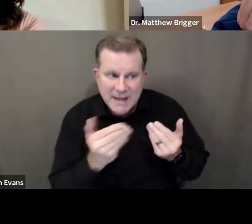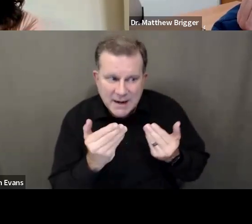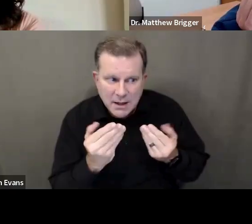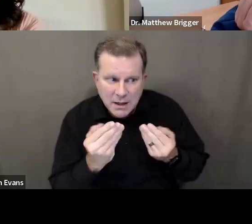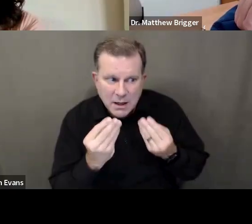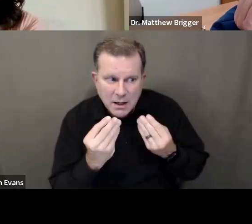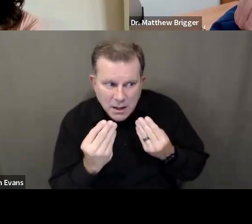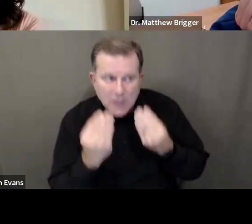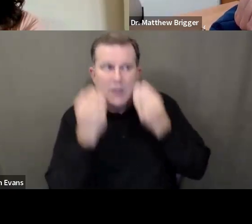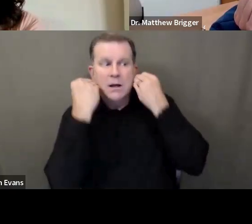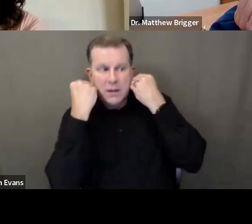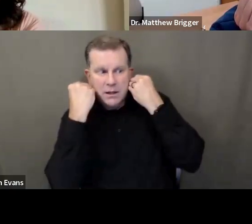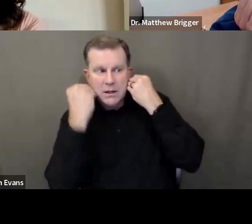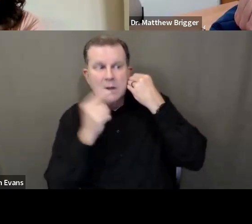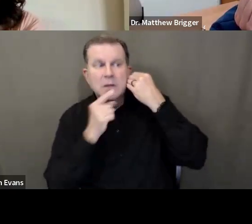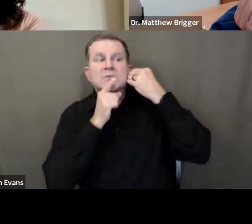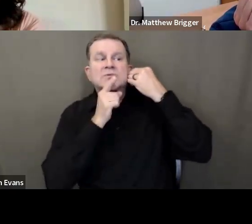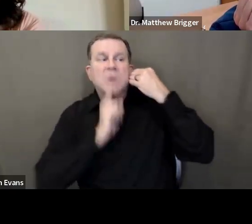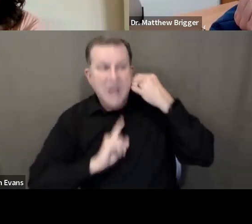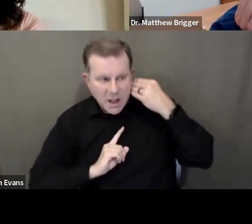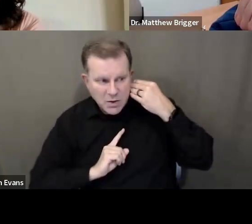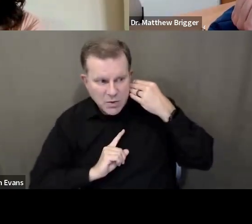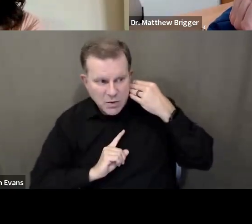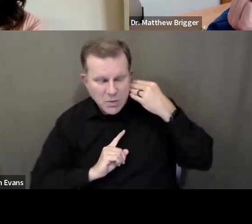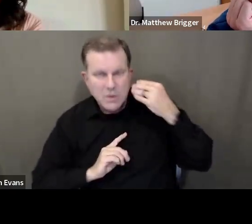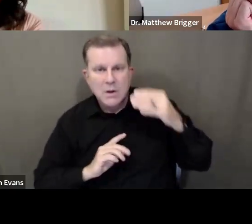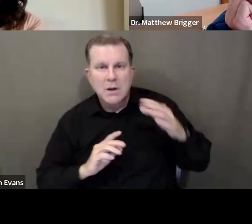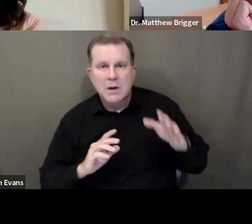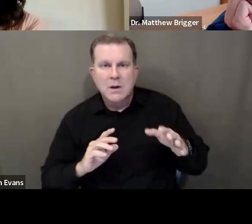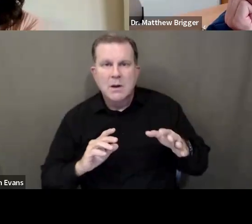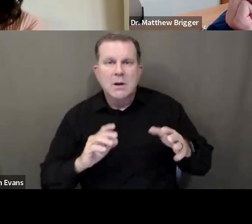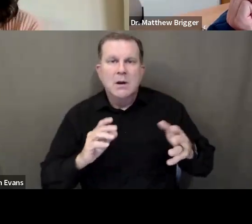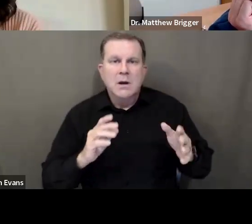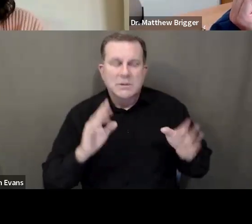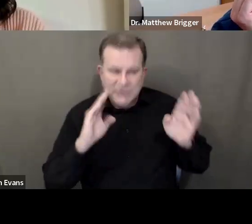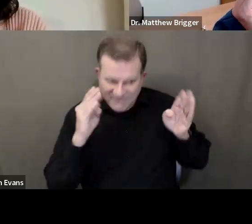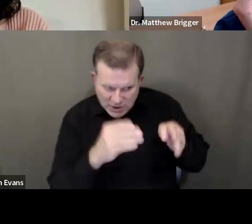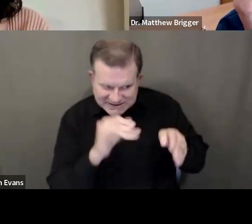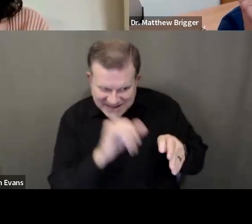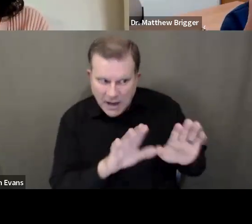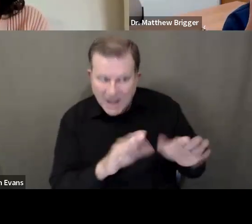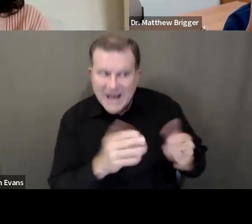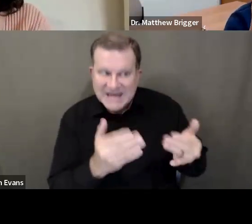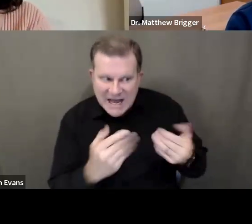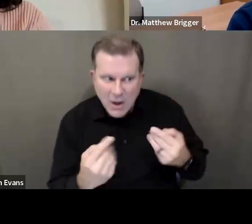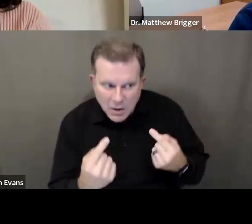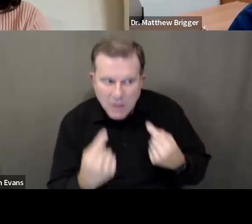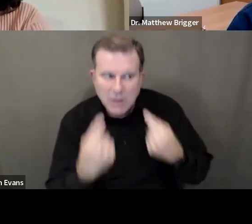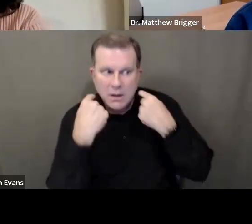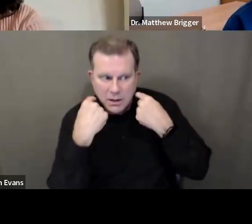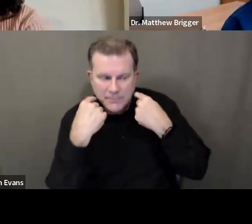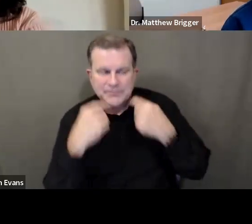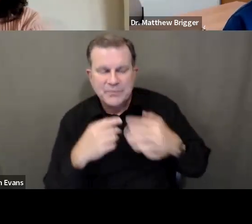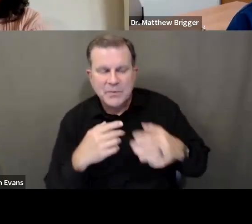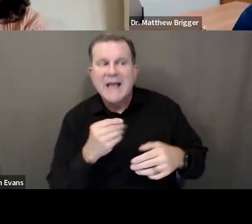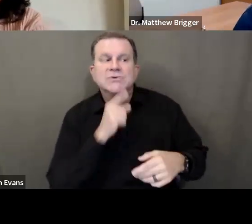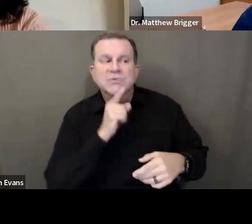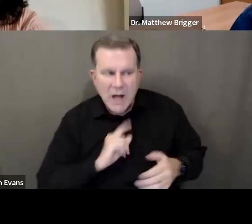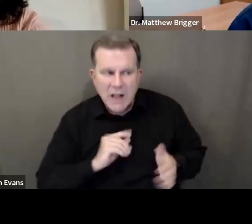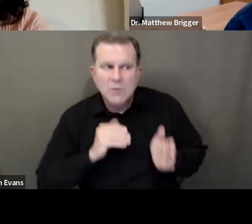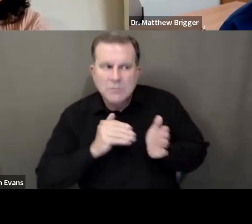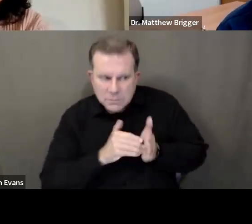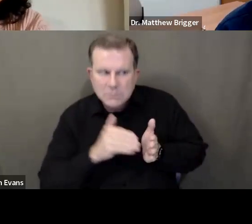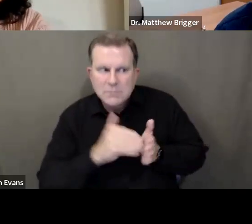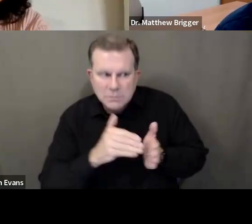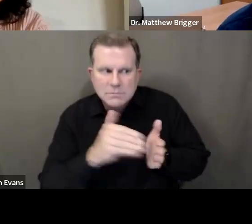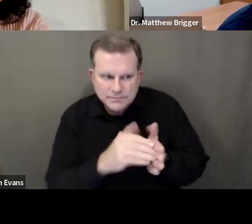focused periods, not all day, to realize when to more frequently move secretions back to swallow to have more swallowing frequency. And